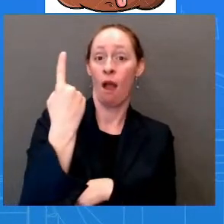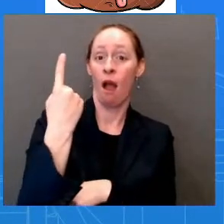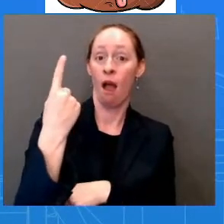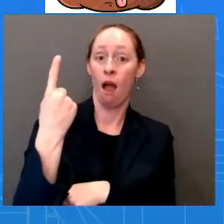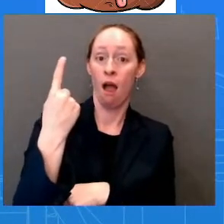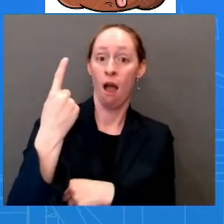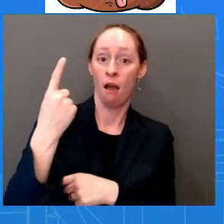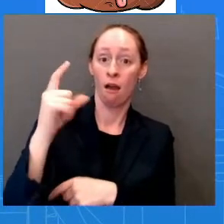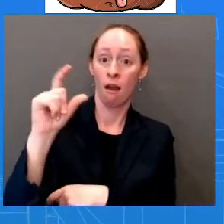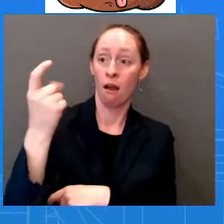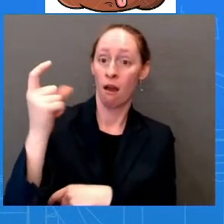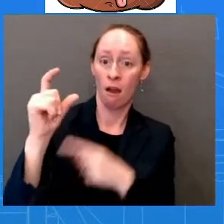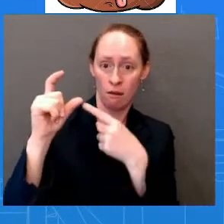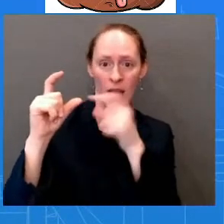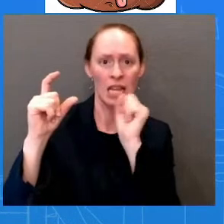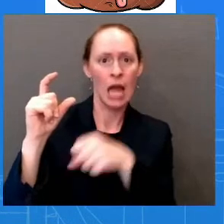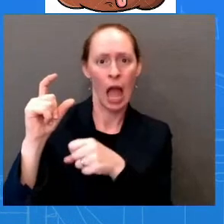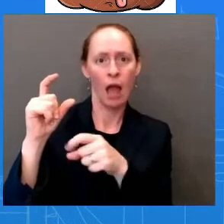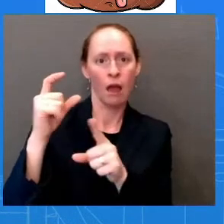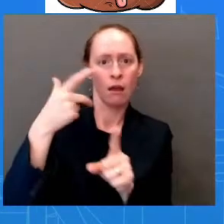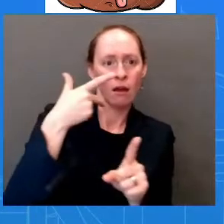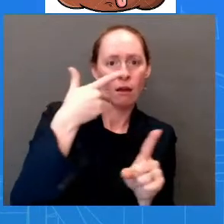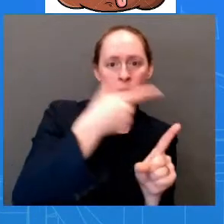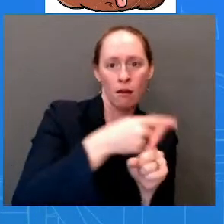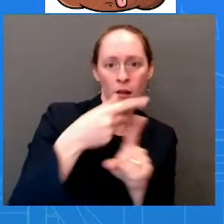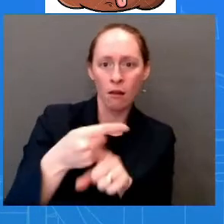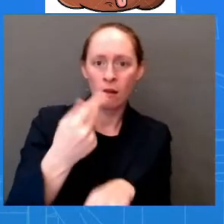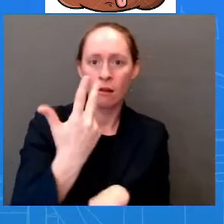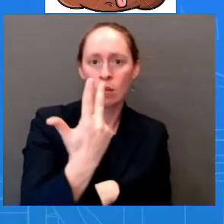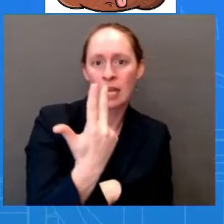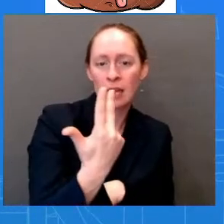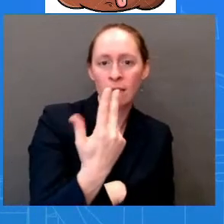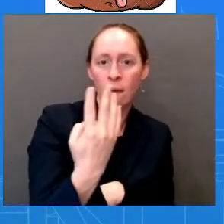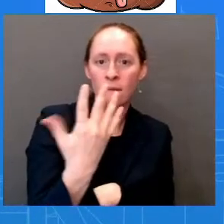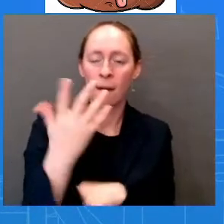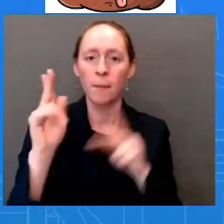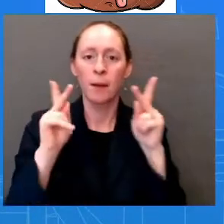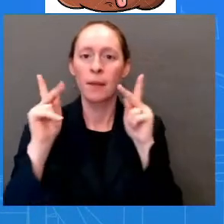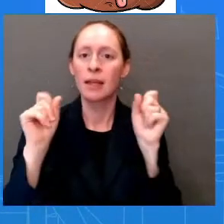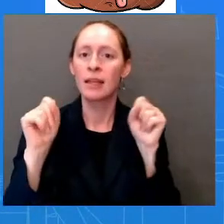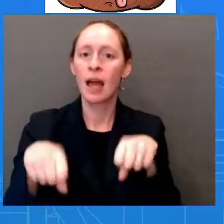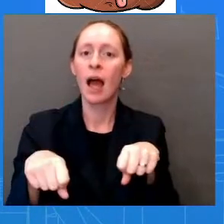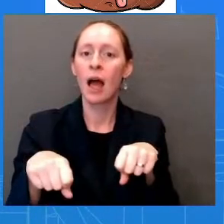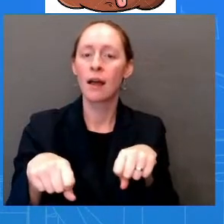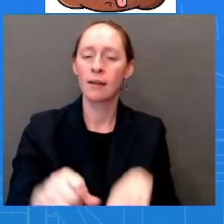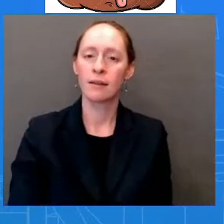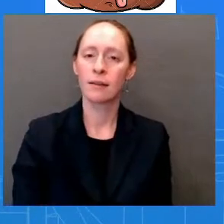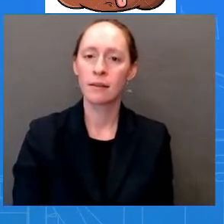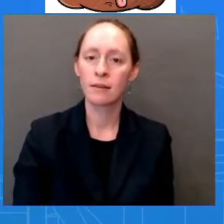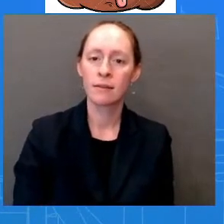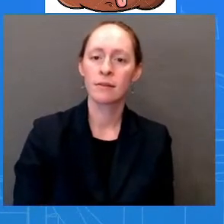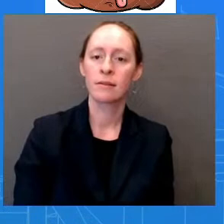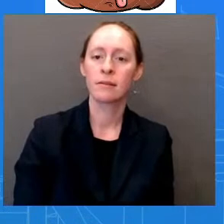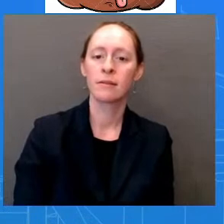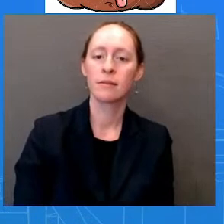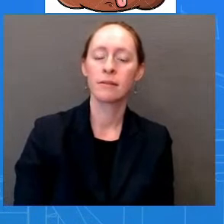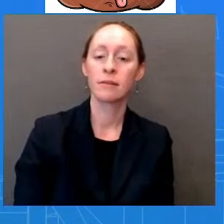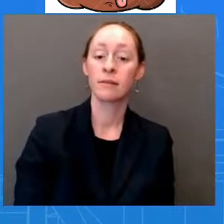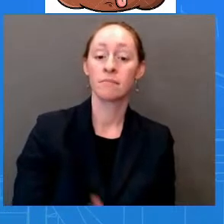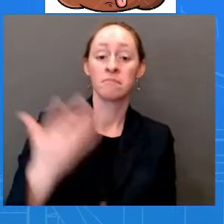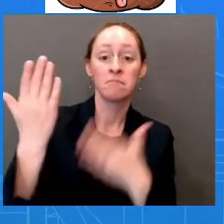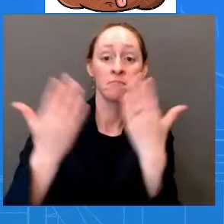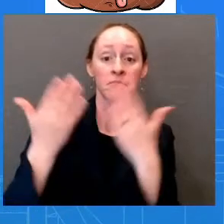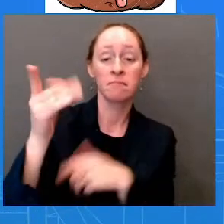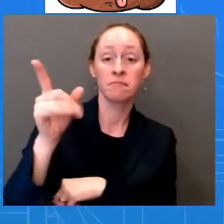over time, there will be updates. FDA may, and again, I don't want to get ahead of FDA, at some point make a decision that the bivalent vaccine is what you want to use